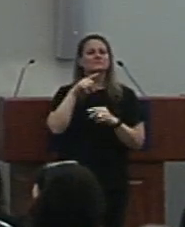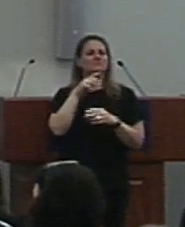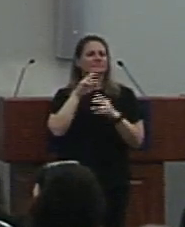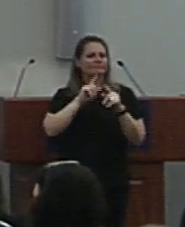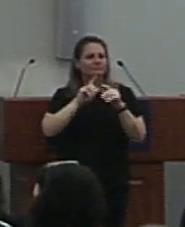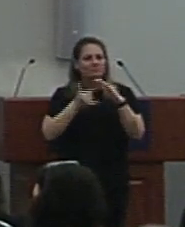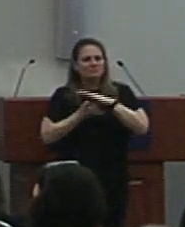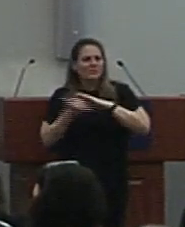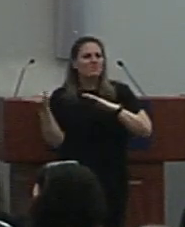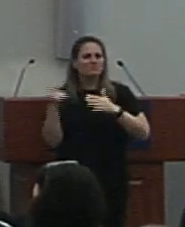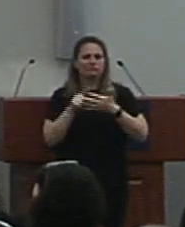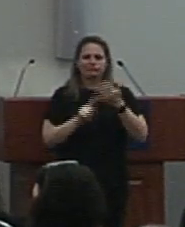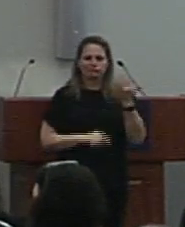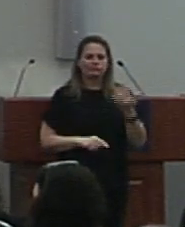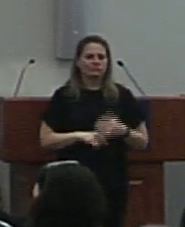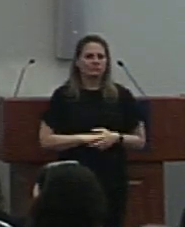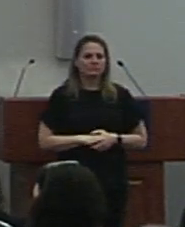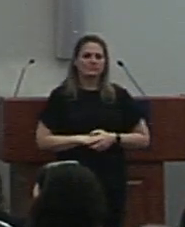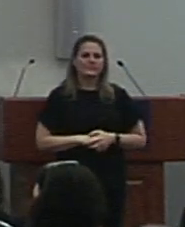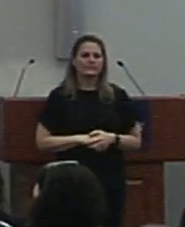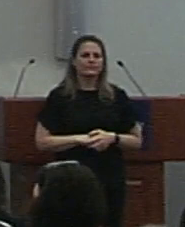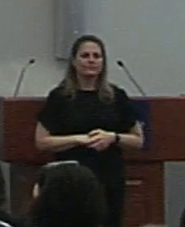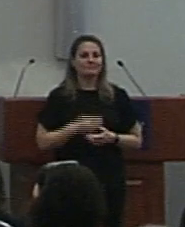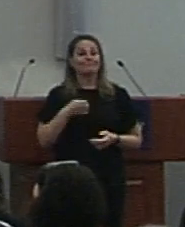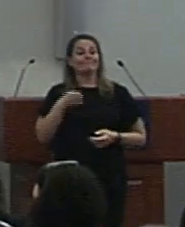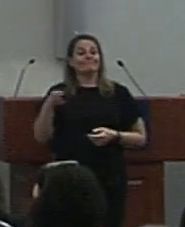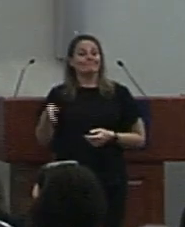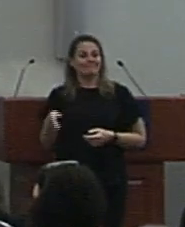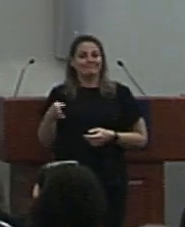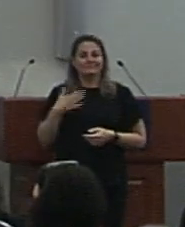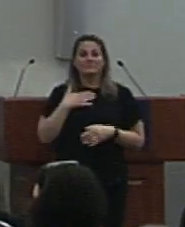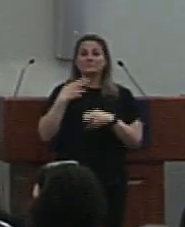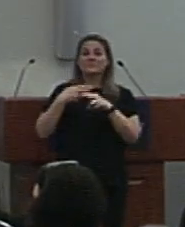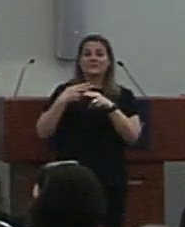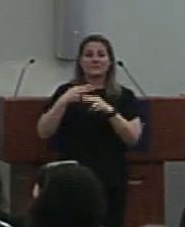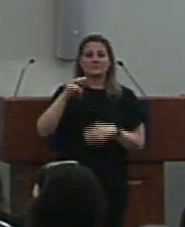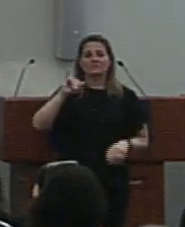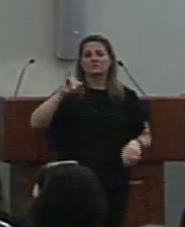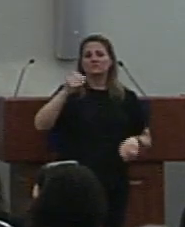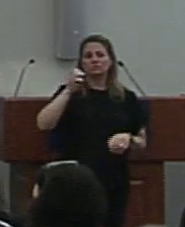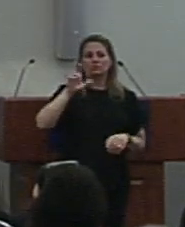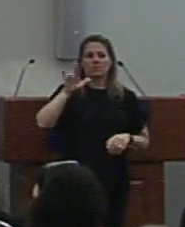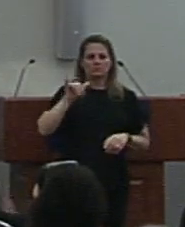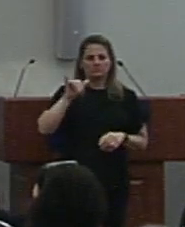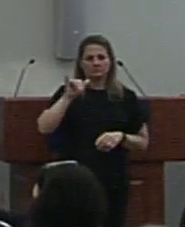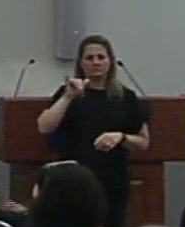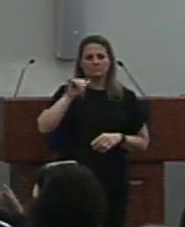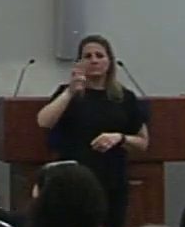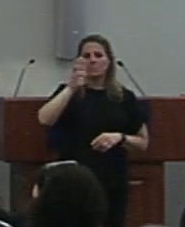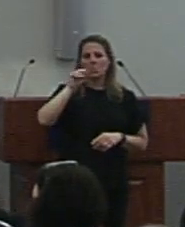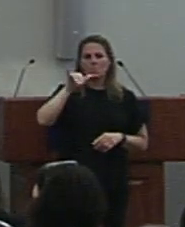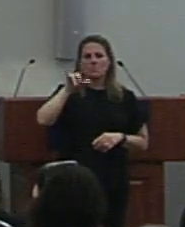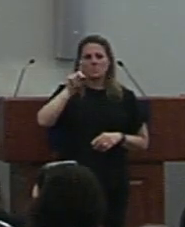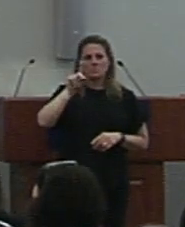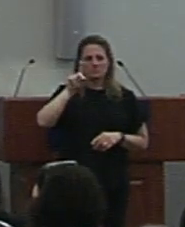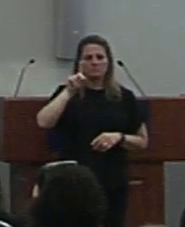in West Roxbury, and I'm a proud member of the advisory board and have been for 7 or so